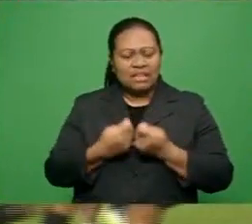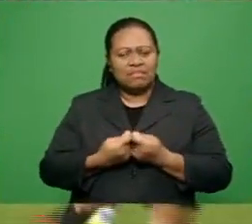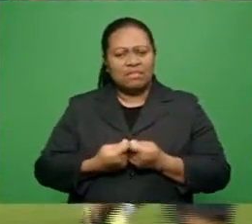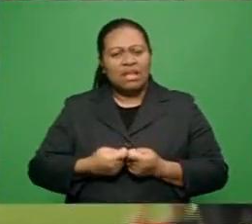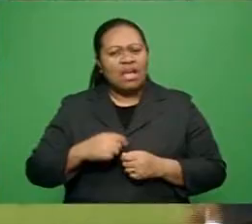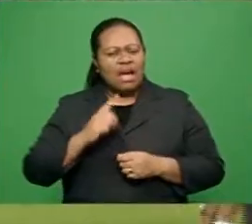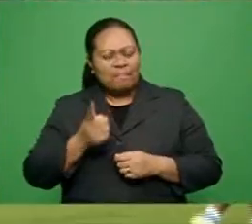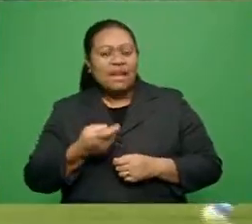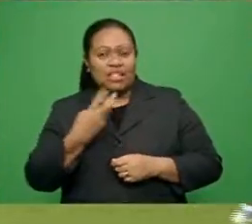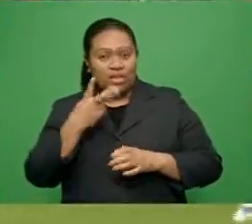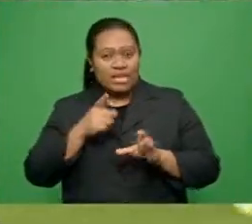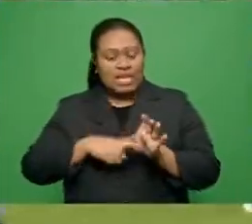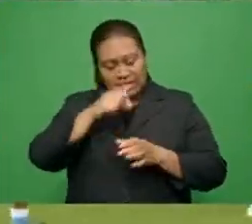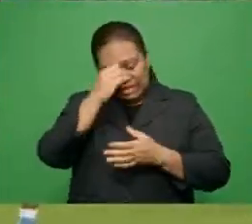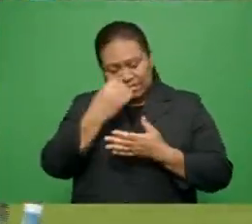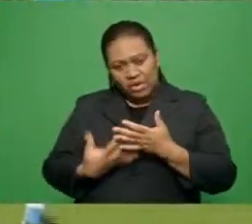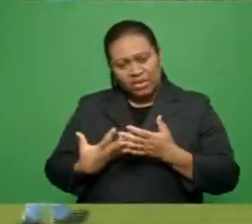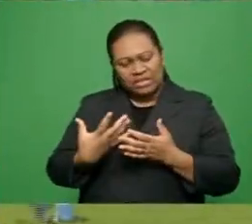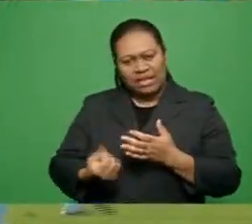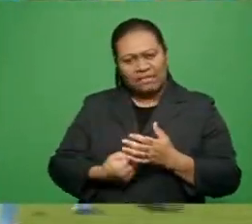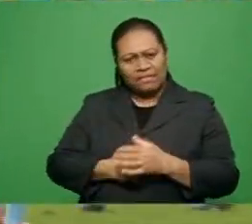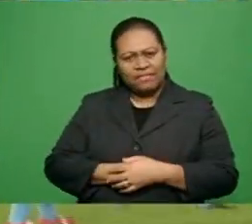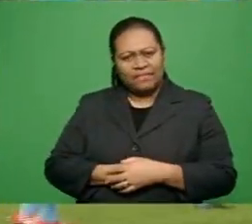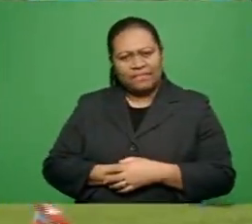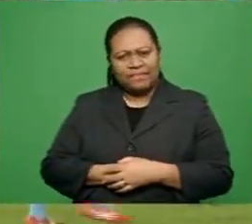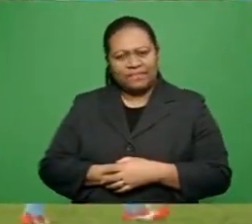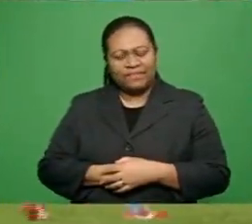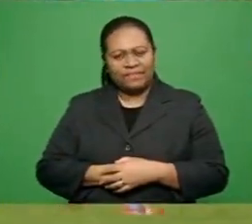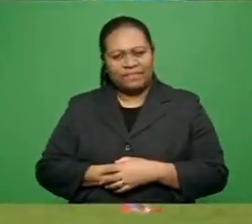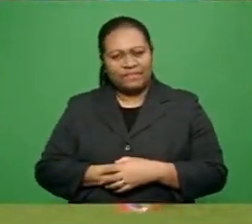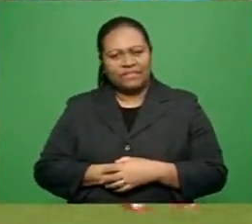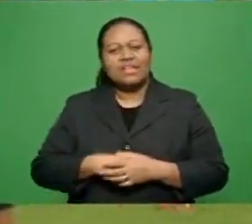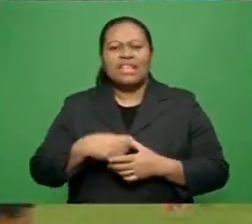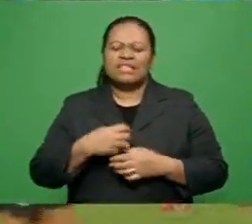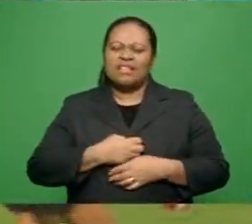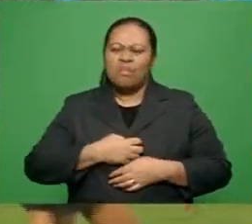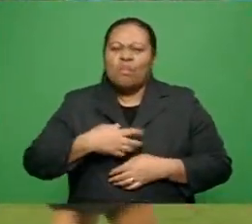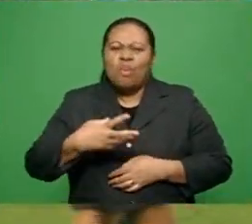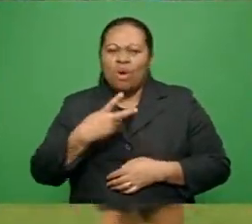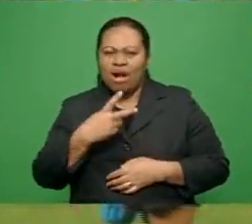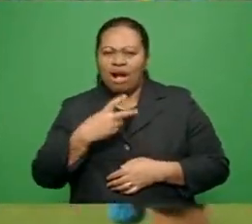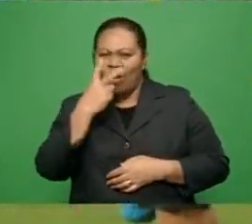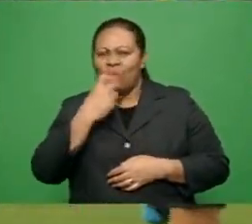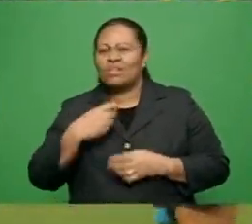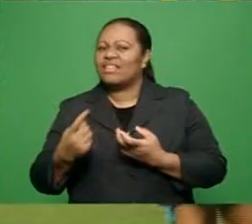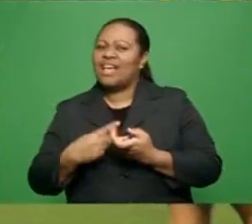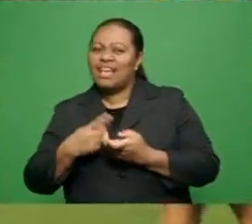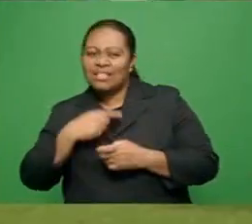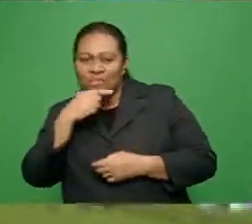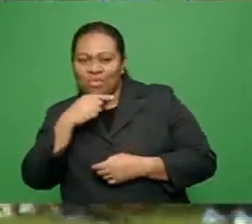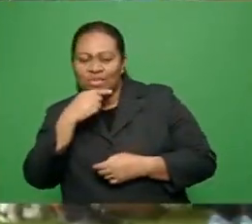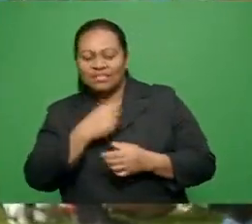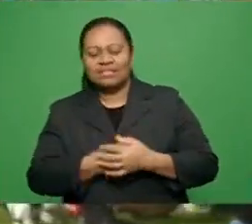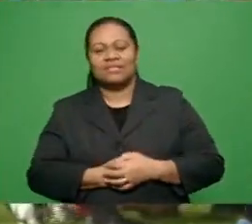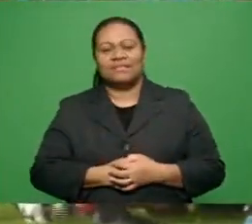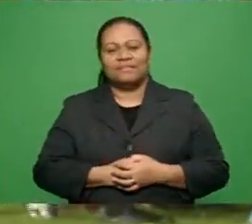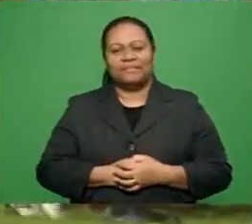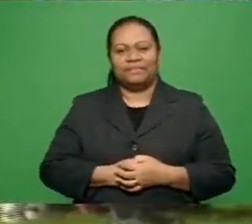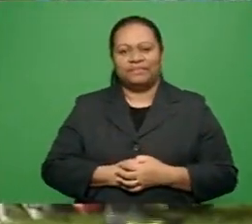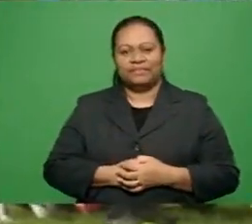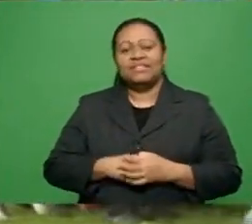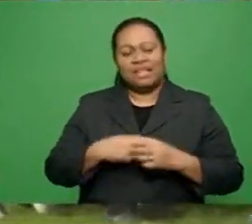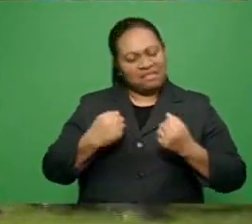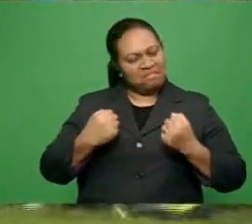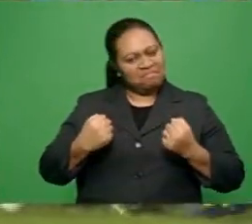years experience, and they're much older than the other boys. I think that we have a